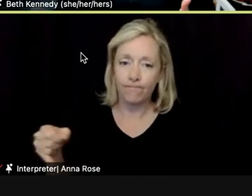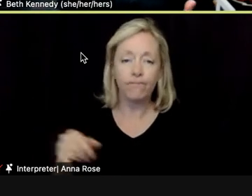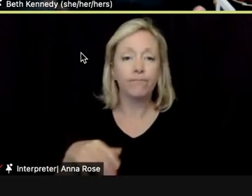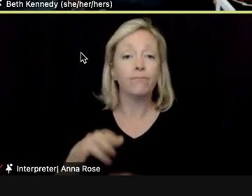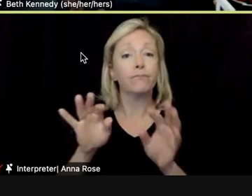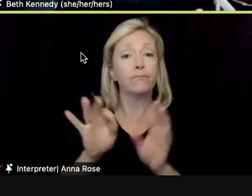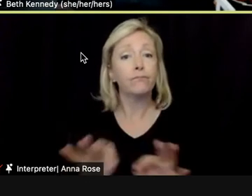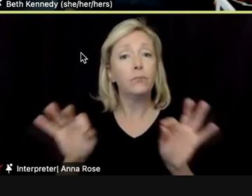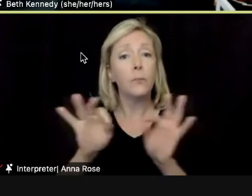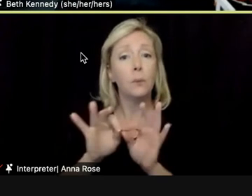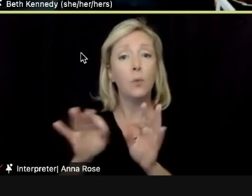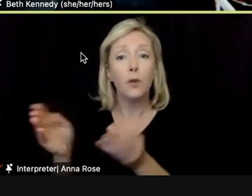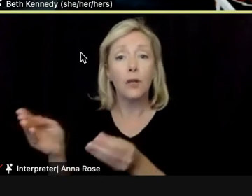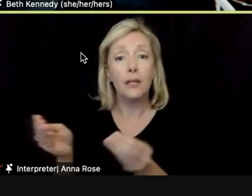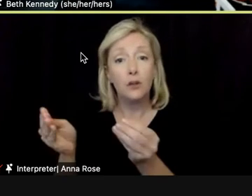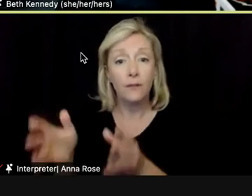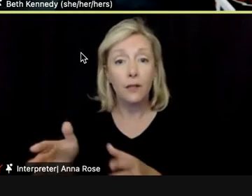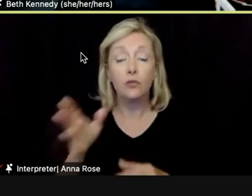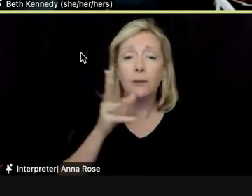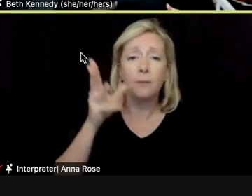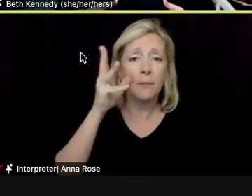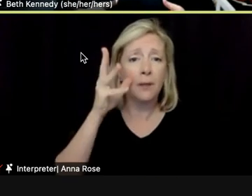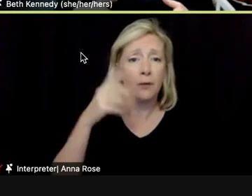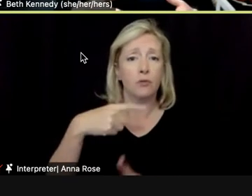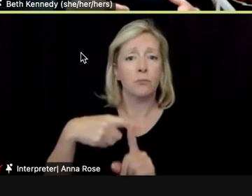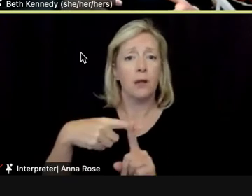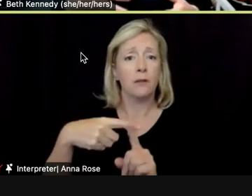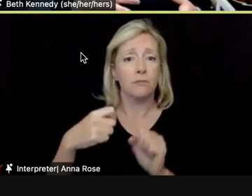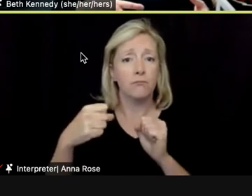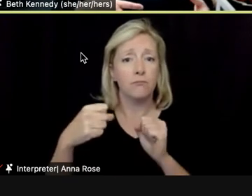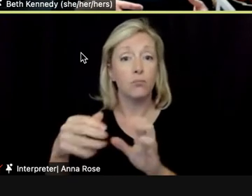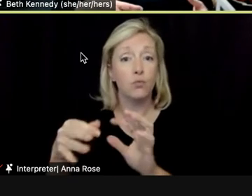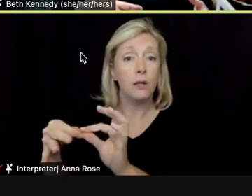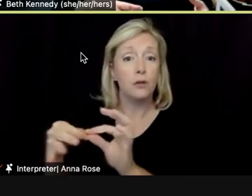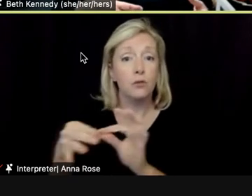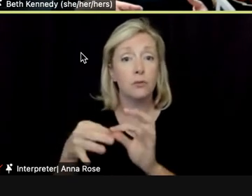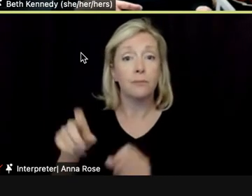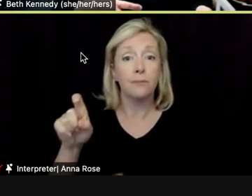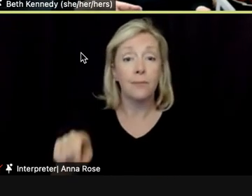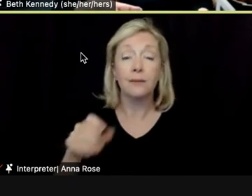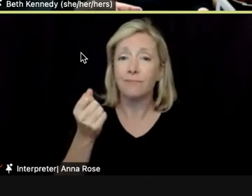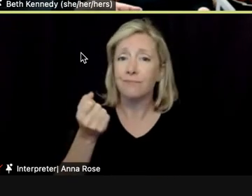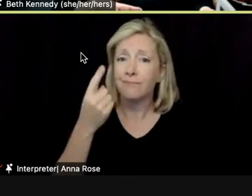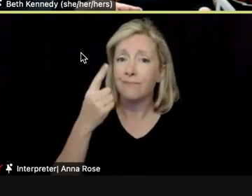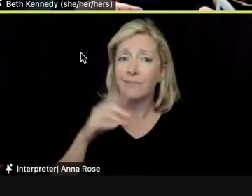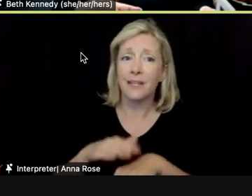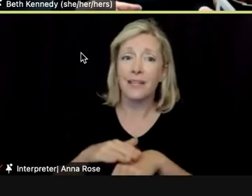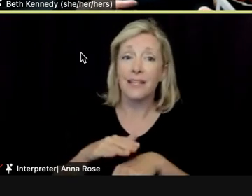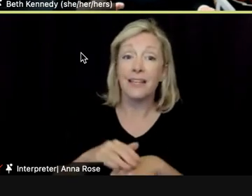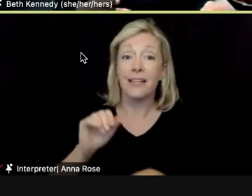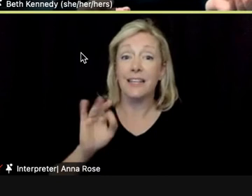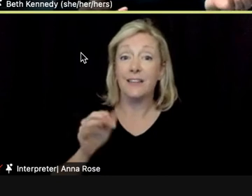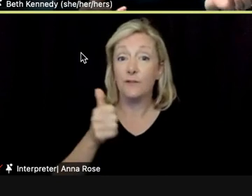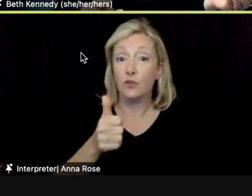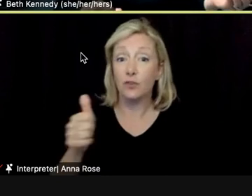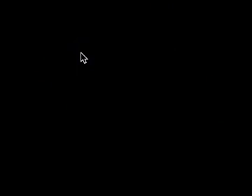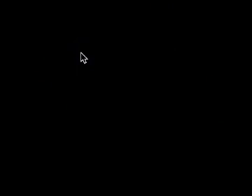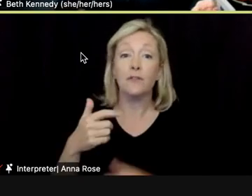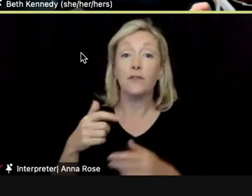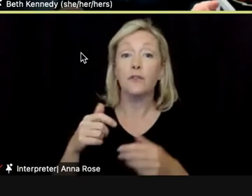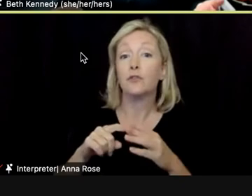able to have a really good positive relationship. But if you start kind of as an intervener being